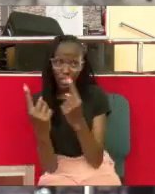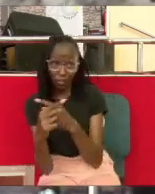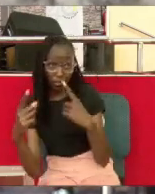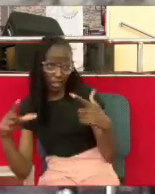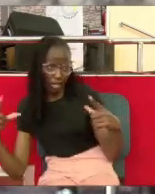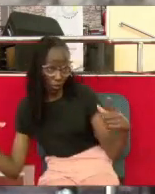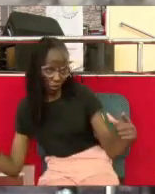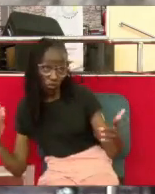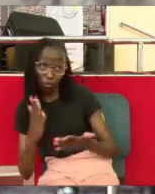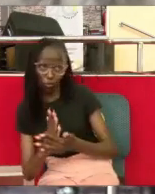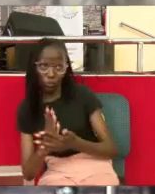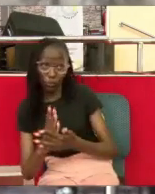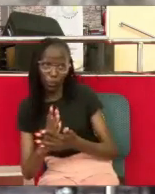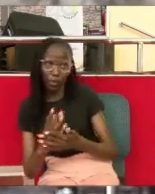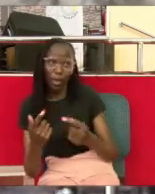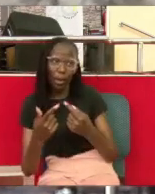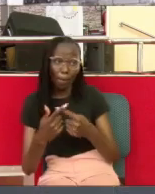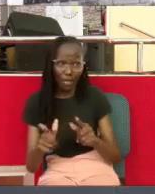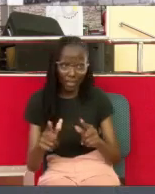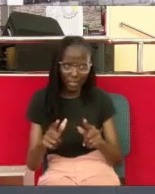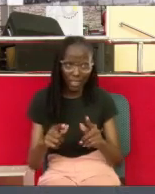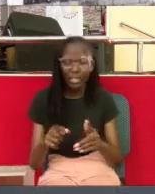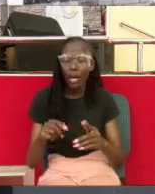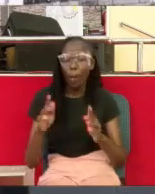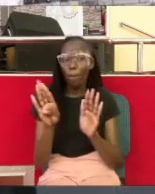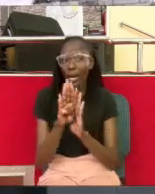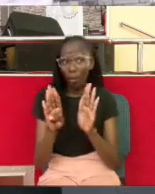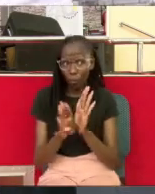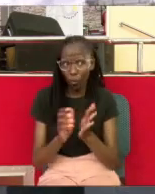but the original language of the Bible was Greek.